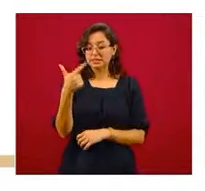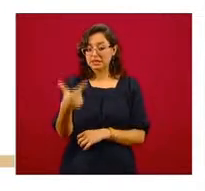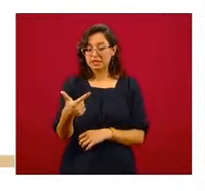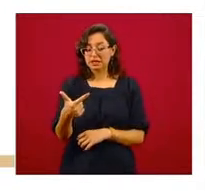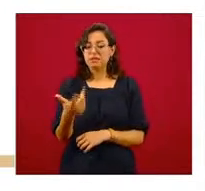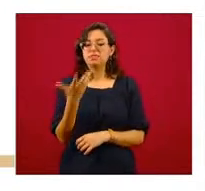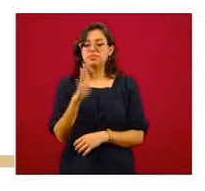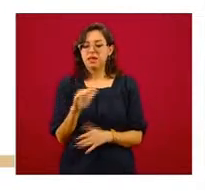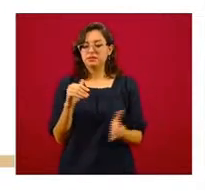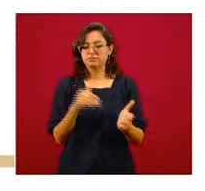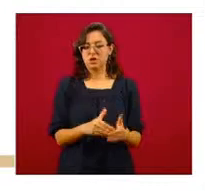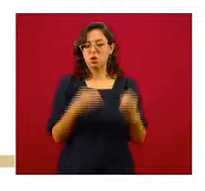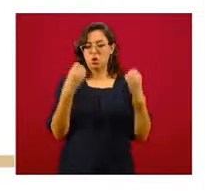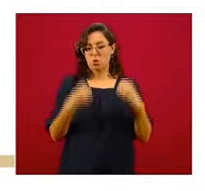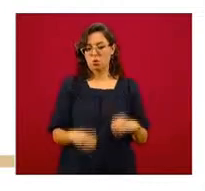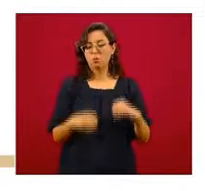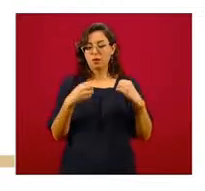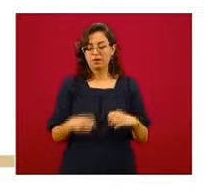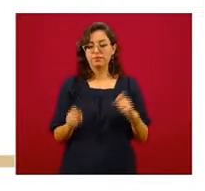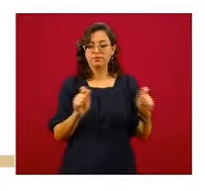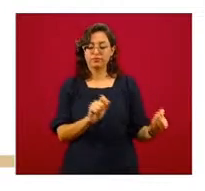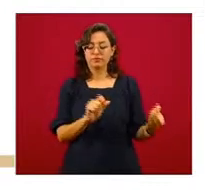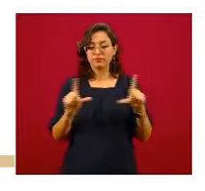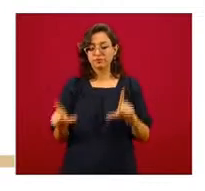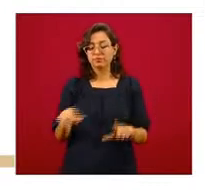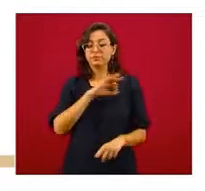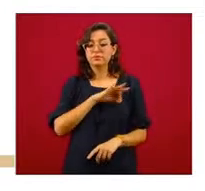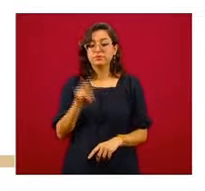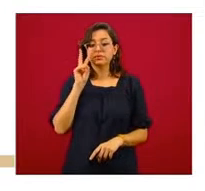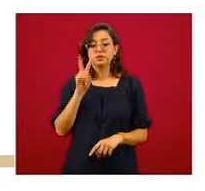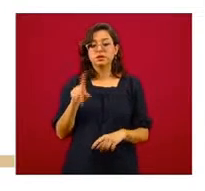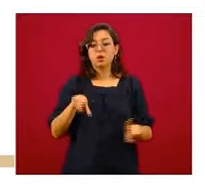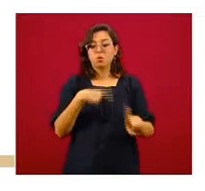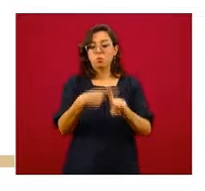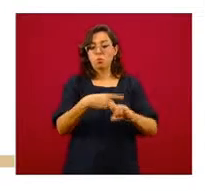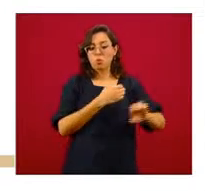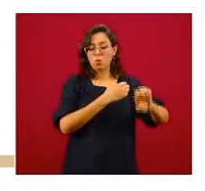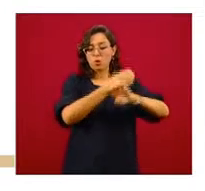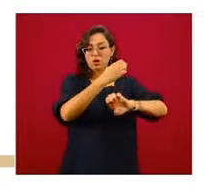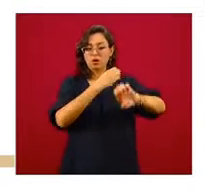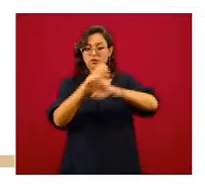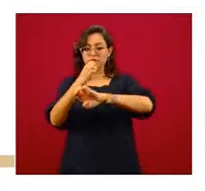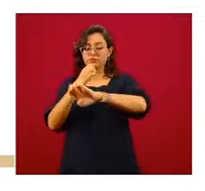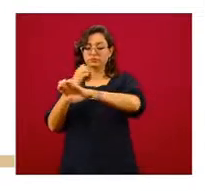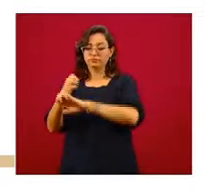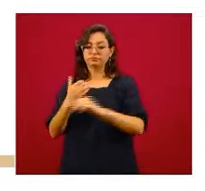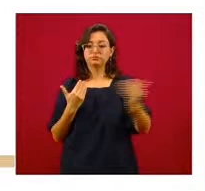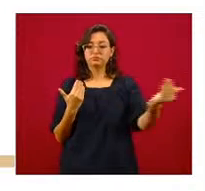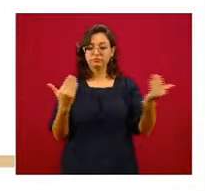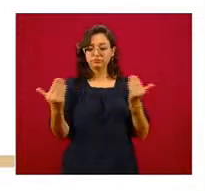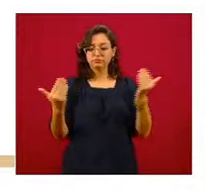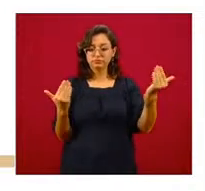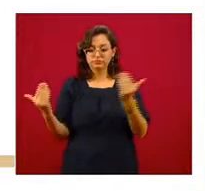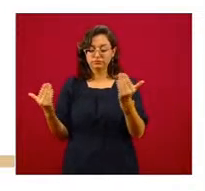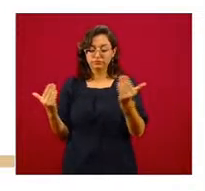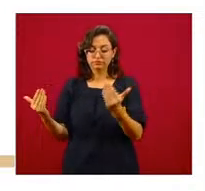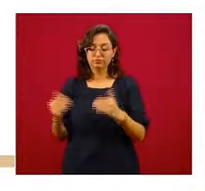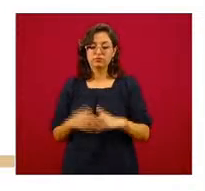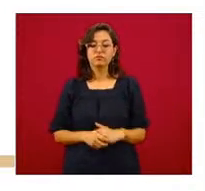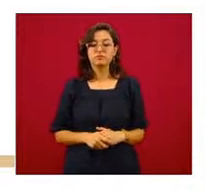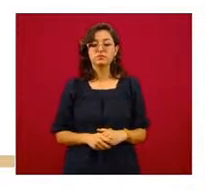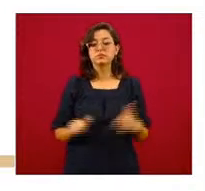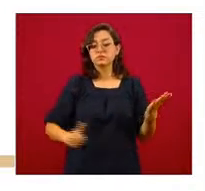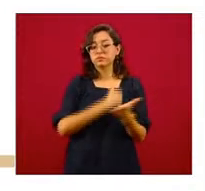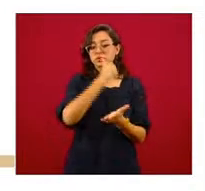are in use, and 12,000 beds are available. This is the percentage distribution depending on the